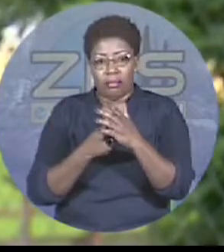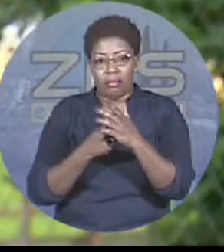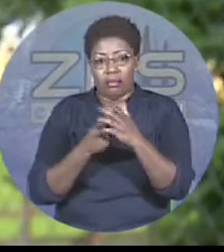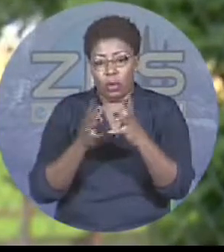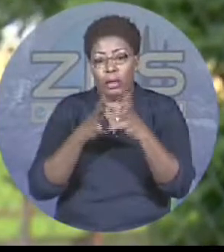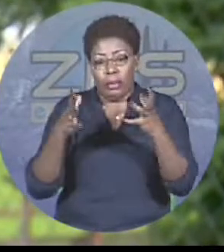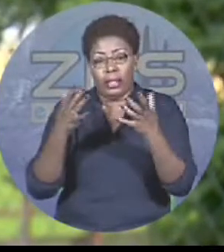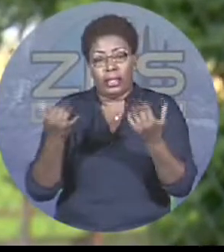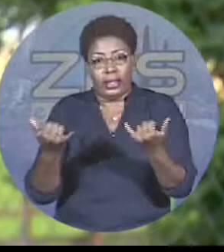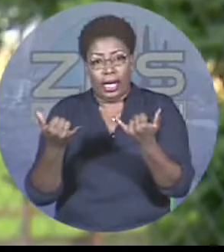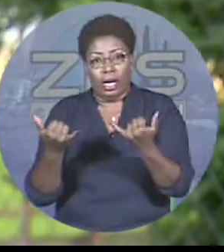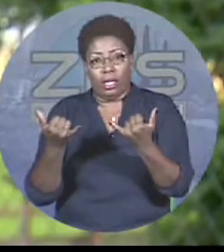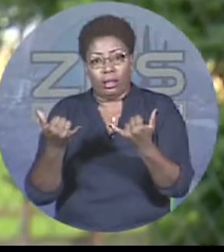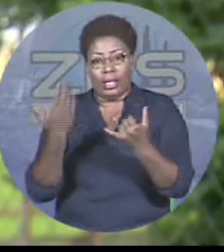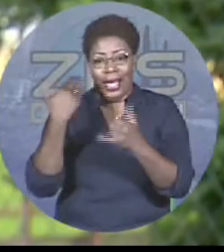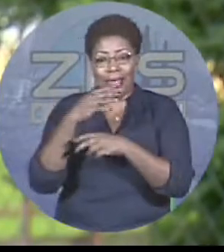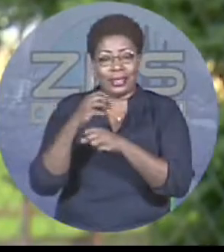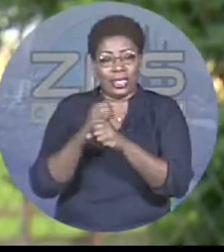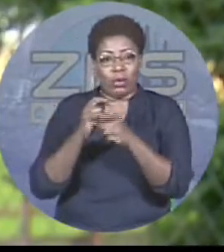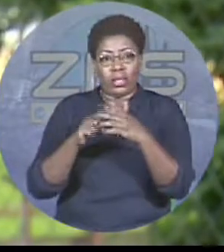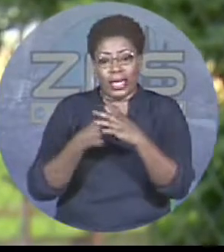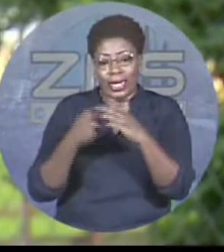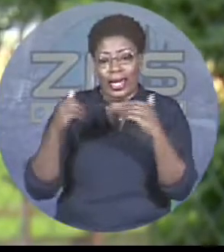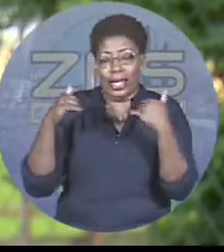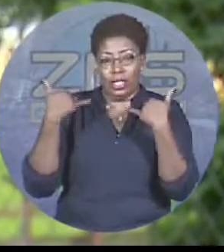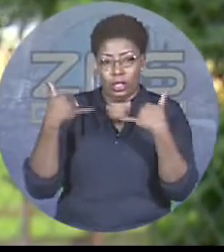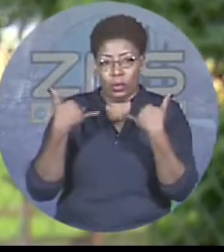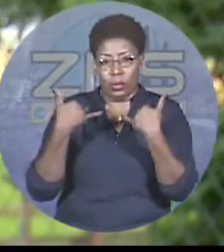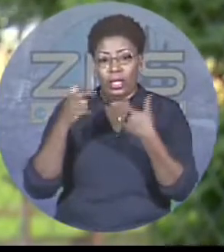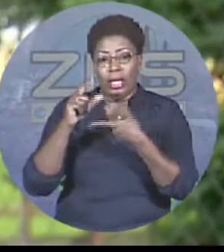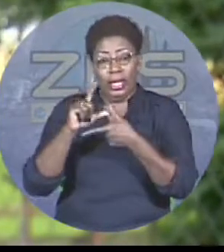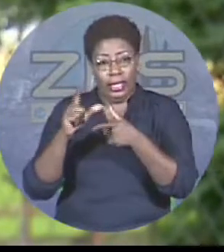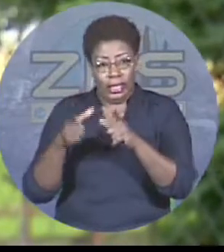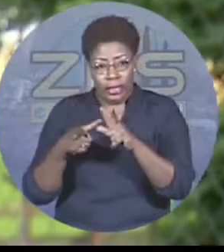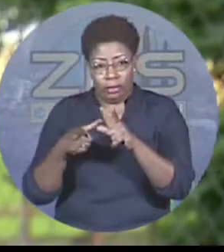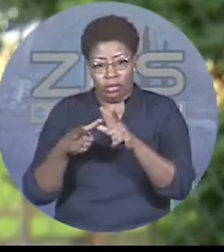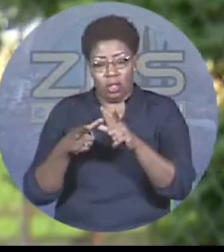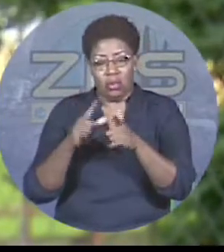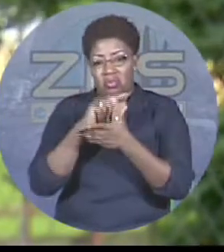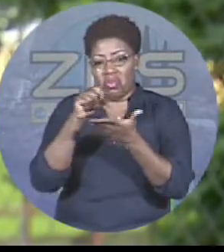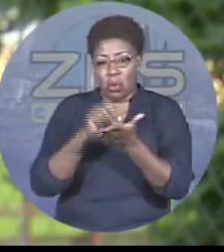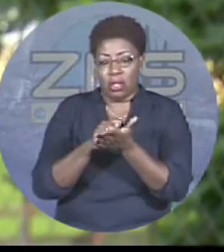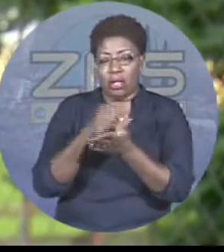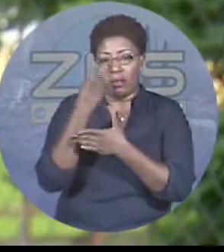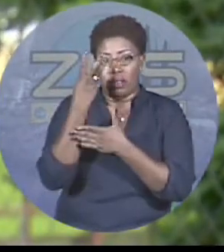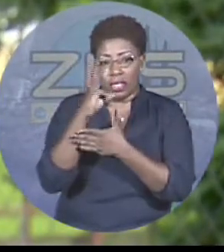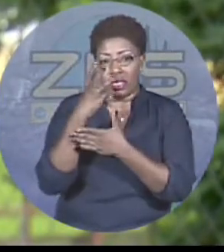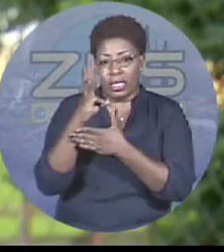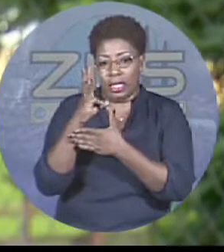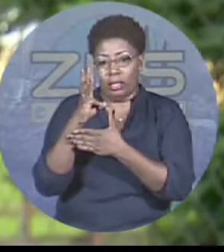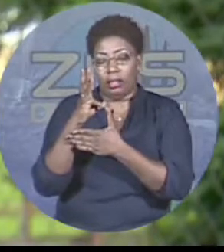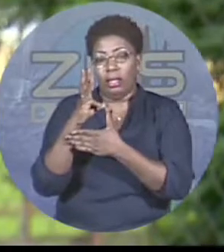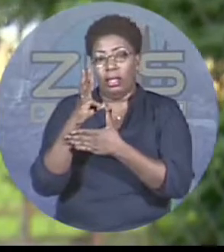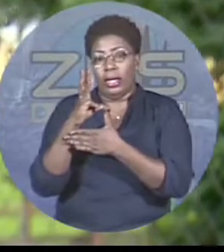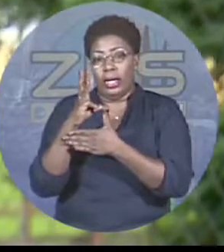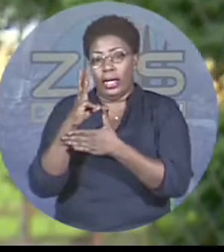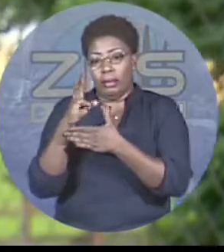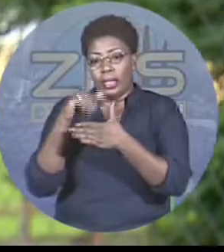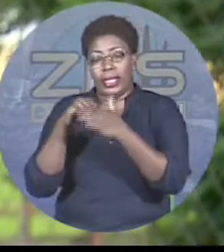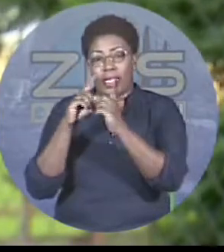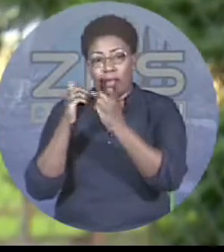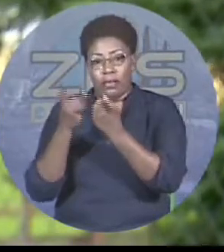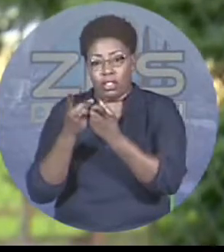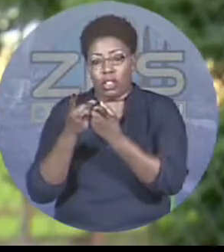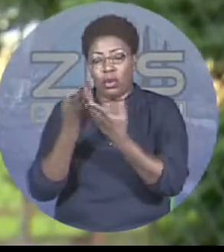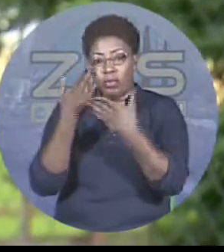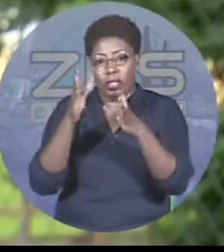bigger now because last year we started our youth league. And we started off, I think we had a total of 6 teams in our youth division. And we're just wrapping up actually a